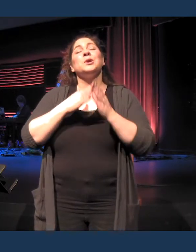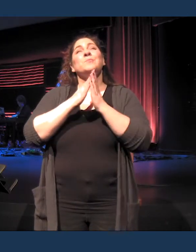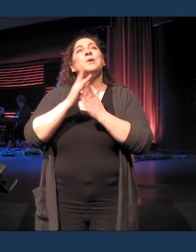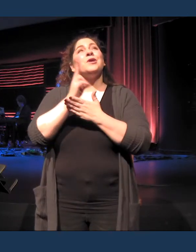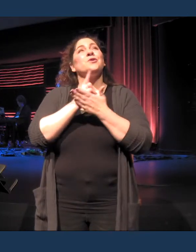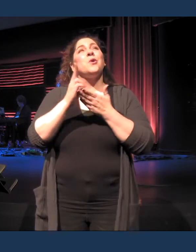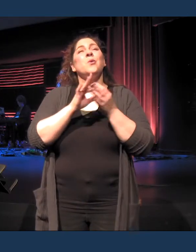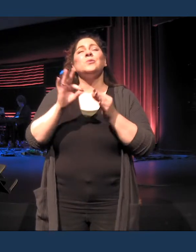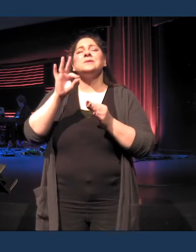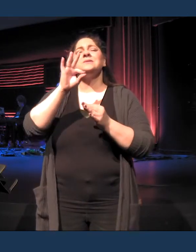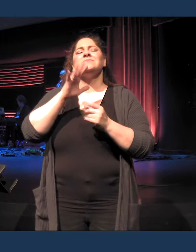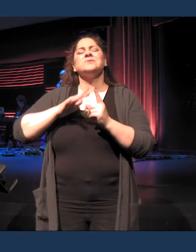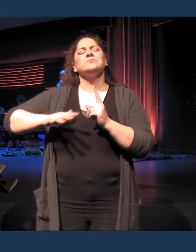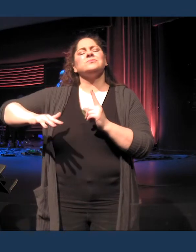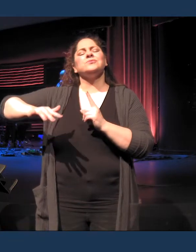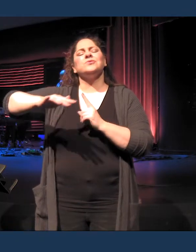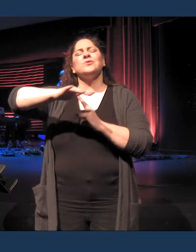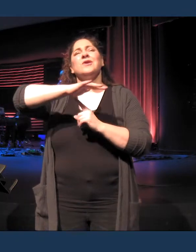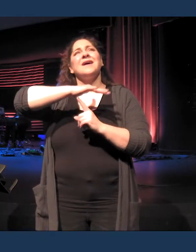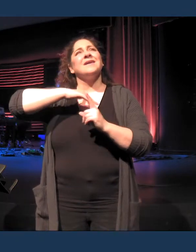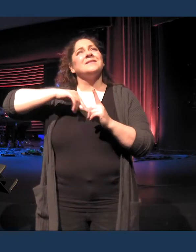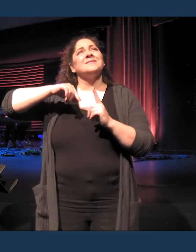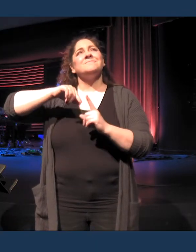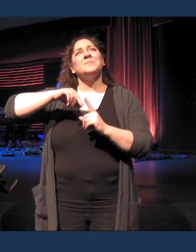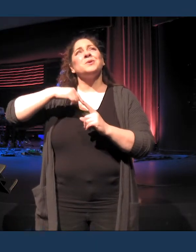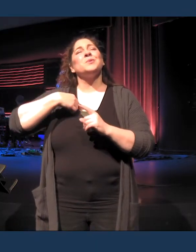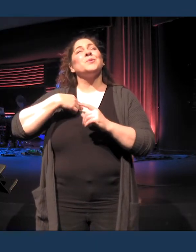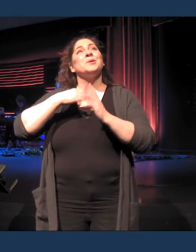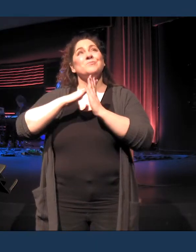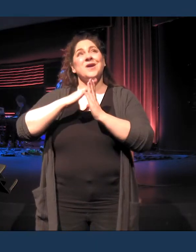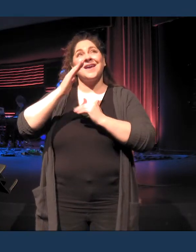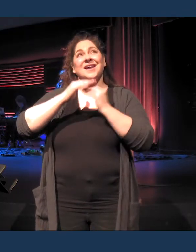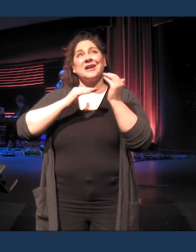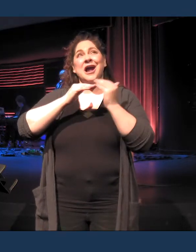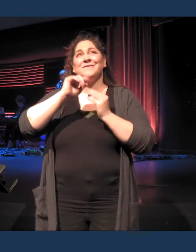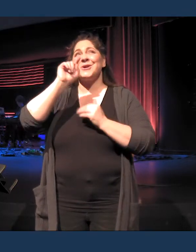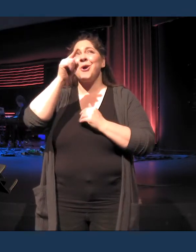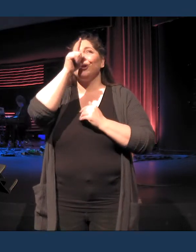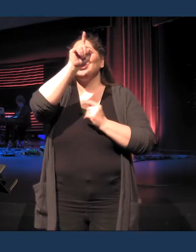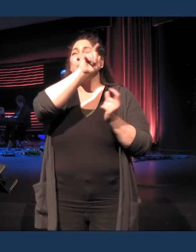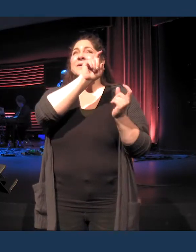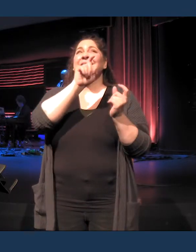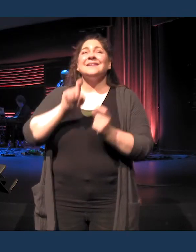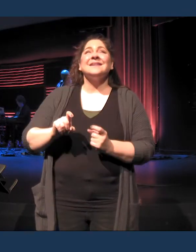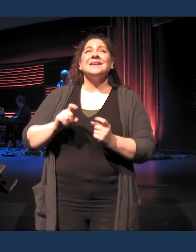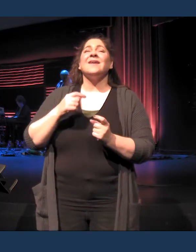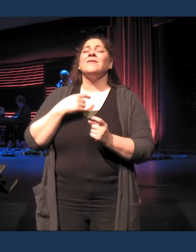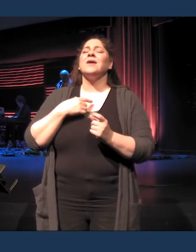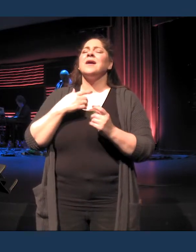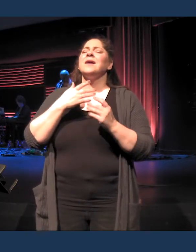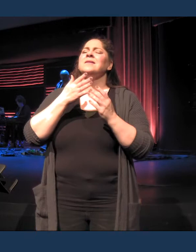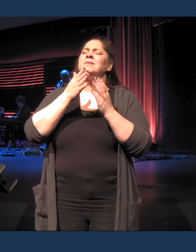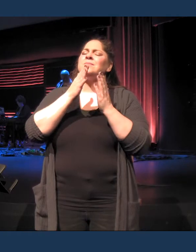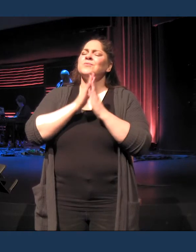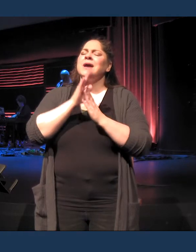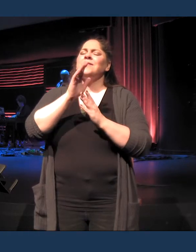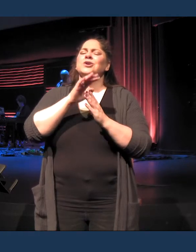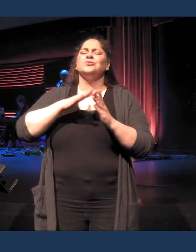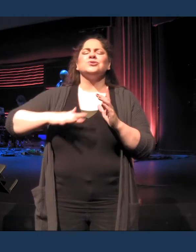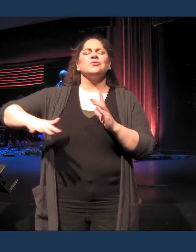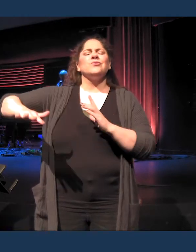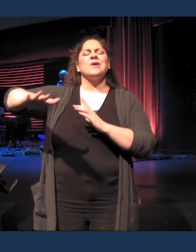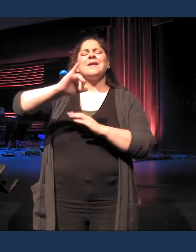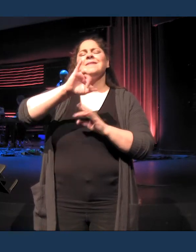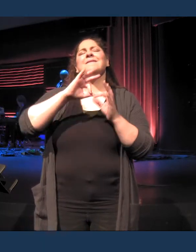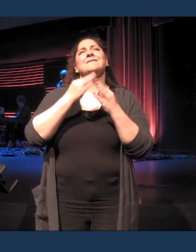right now surrounds them. We pray for the comfort that only you can bring, Holy Spirit. I pray that you surround this entire family in